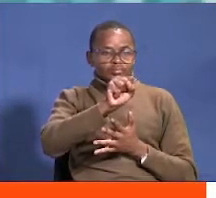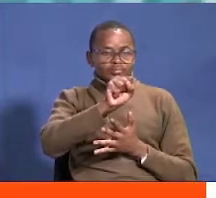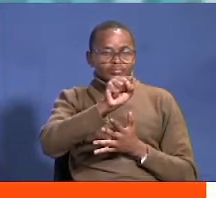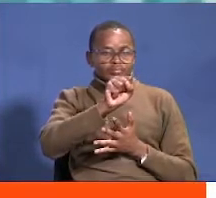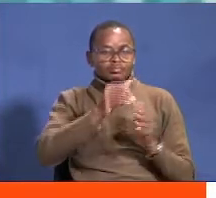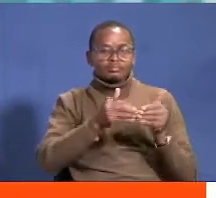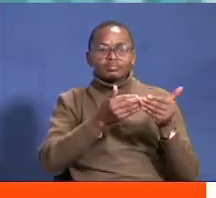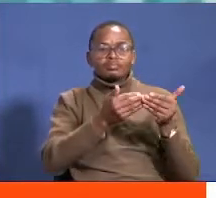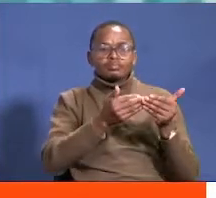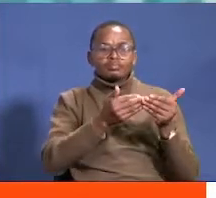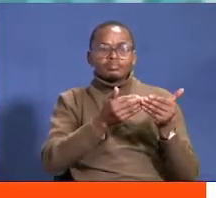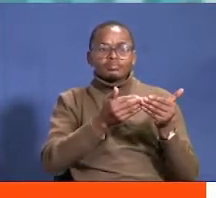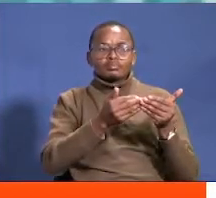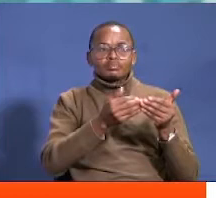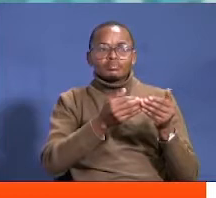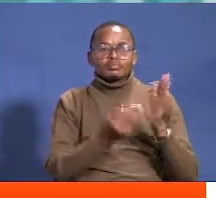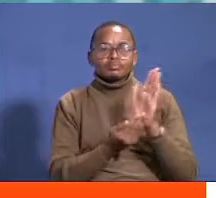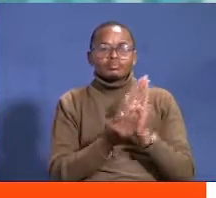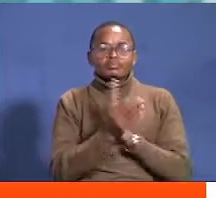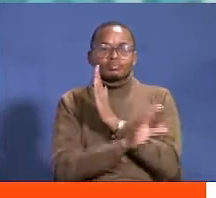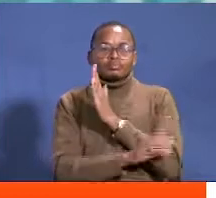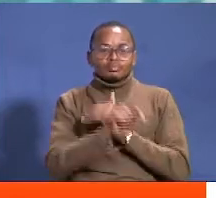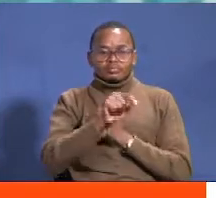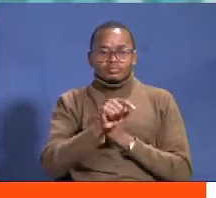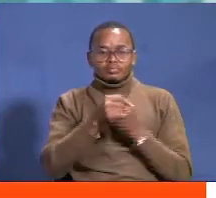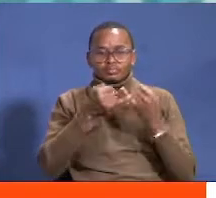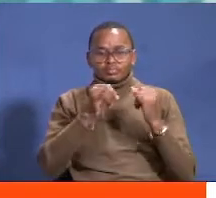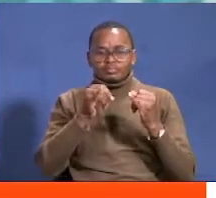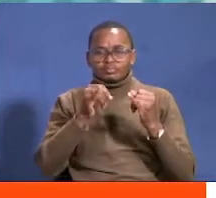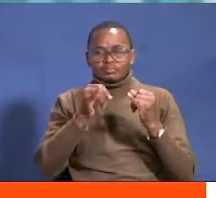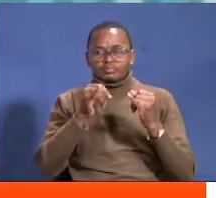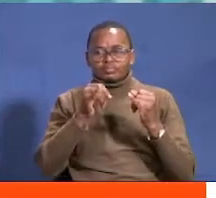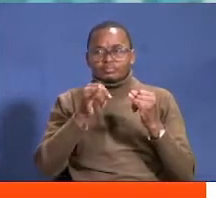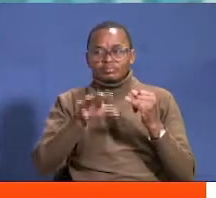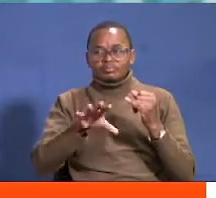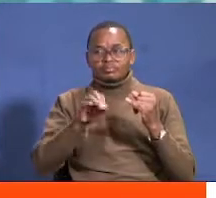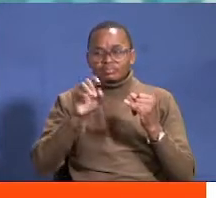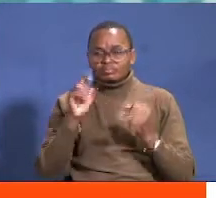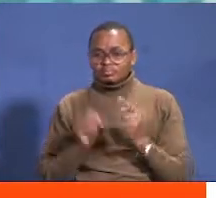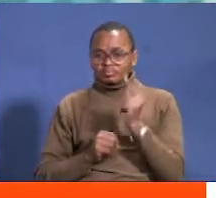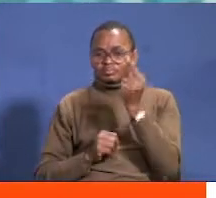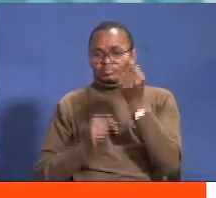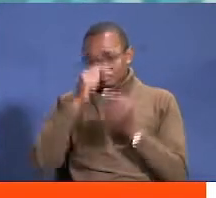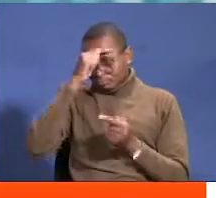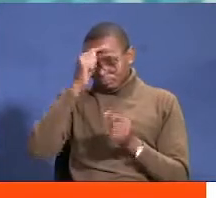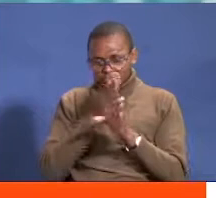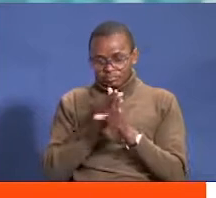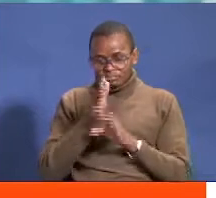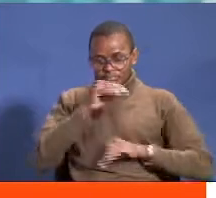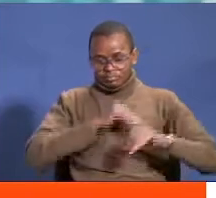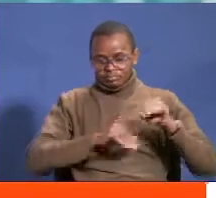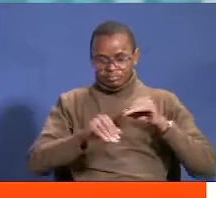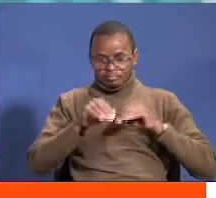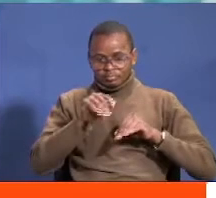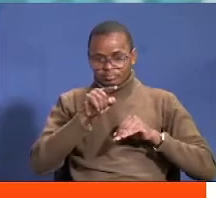remit funds. Yeah. Developed countries must play. They must take a center stage because they're major contributors